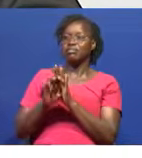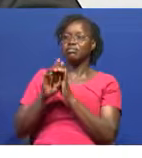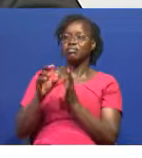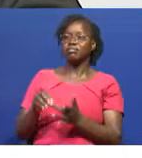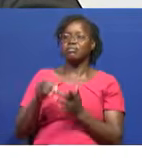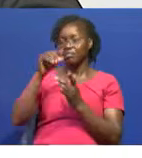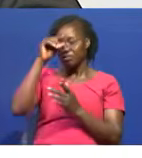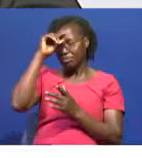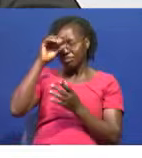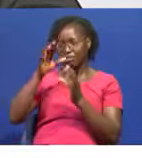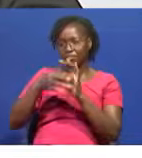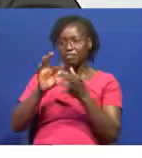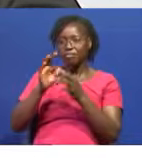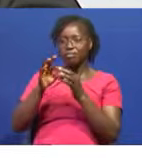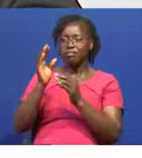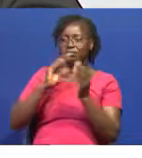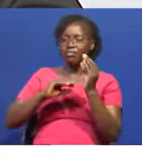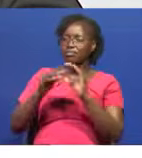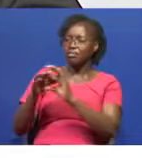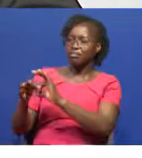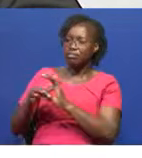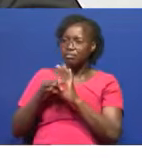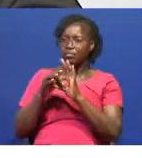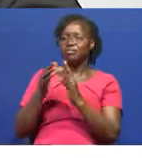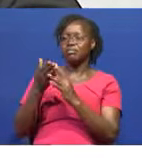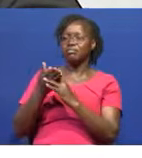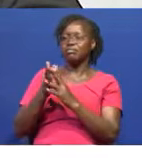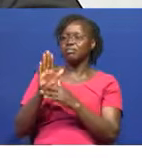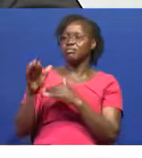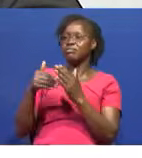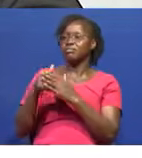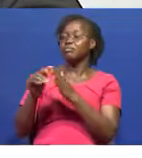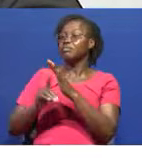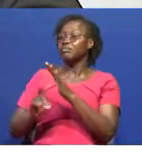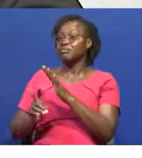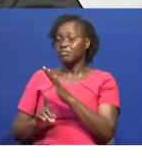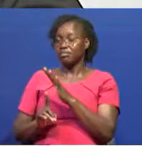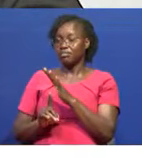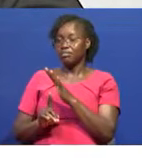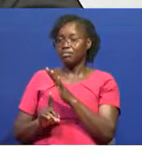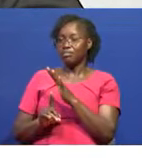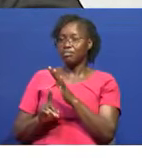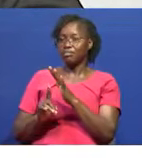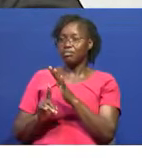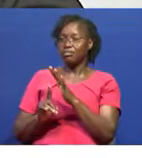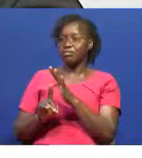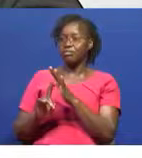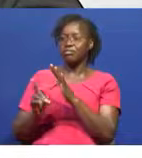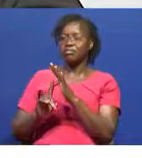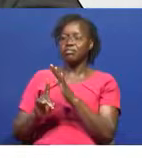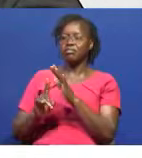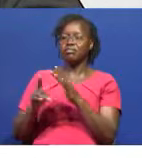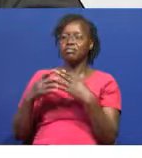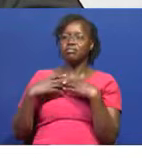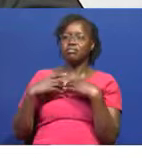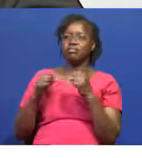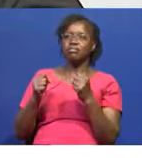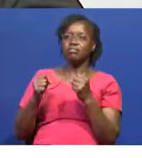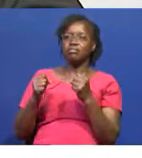about government coordination and collaboration between all the ministries, like, for example, a ministry like